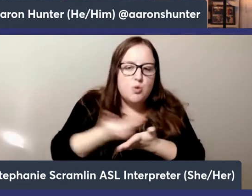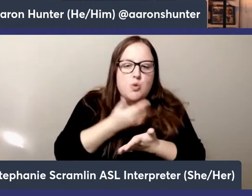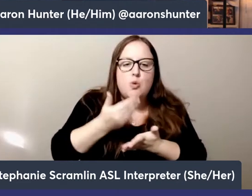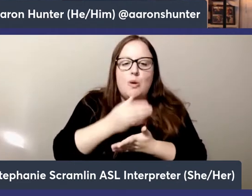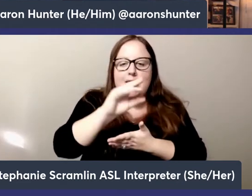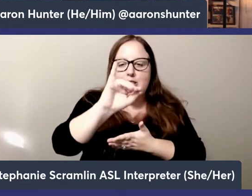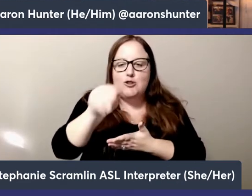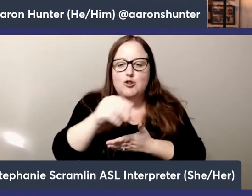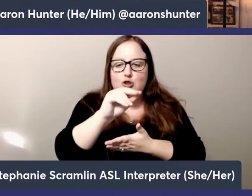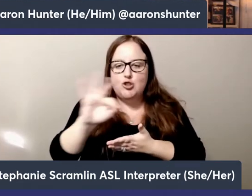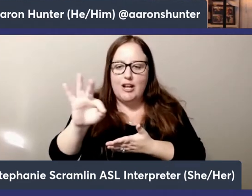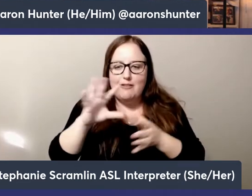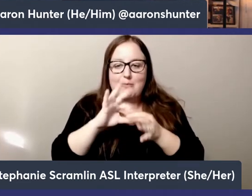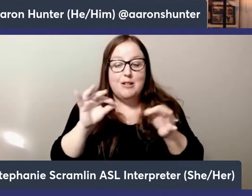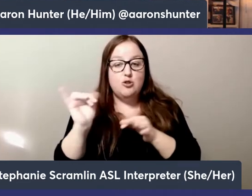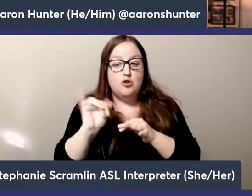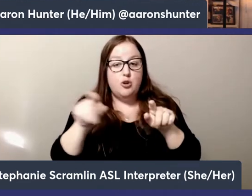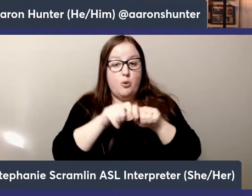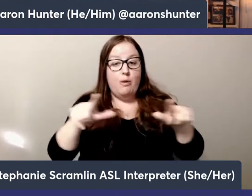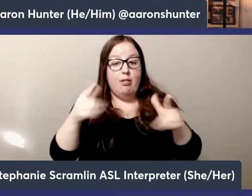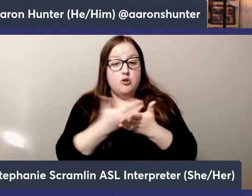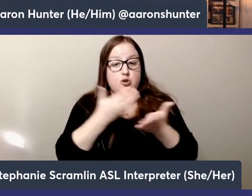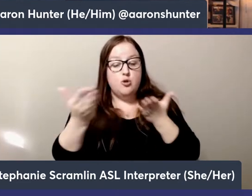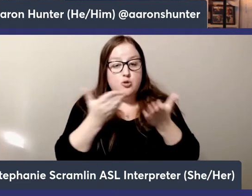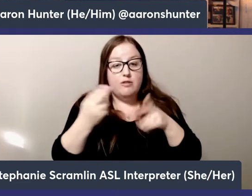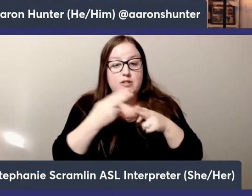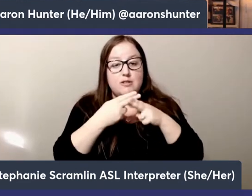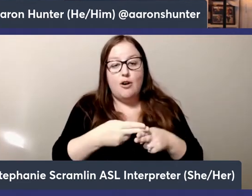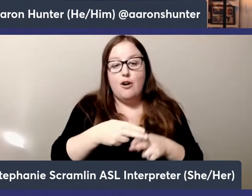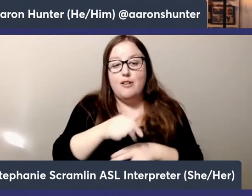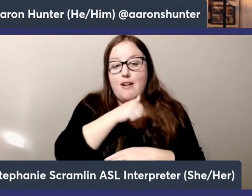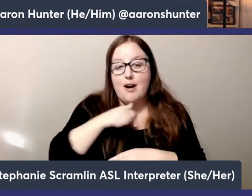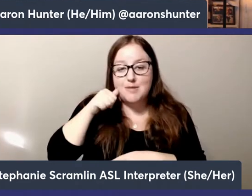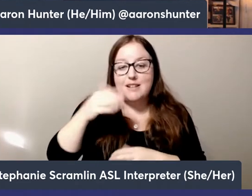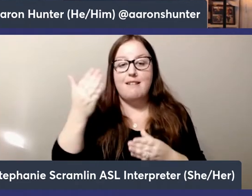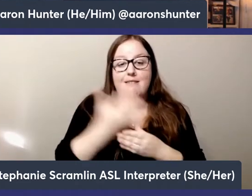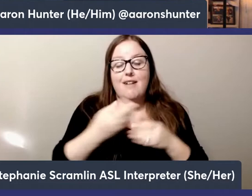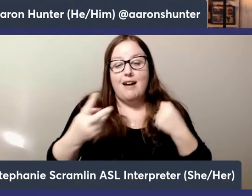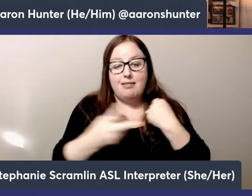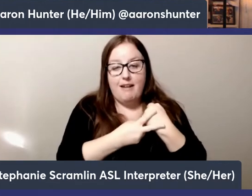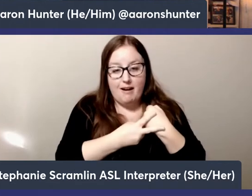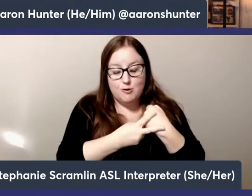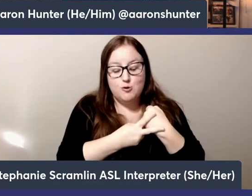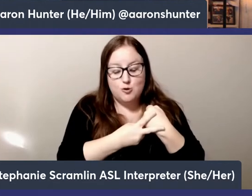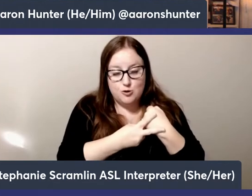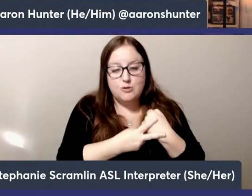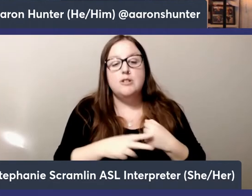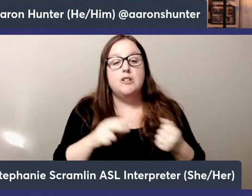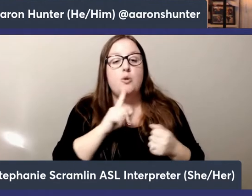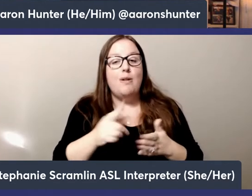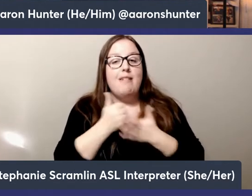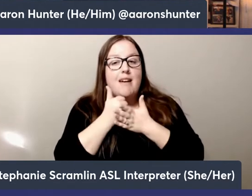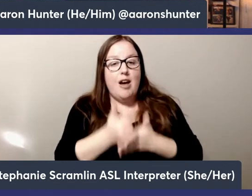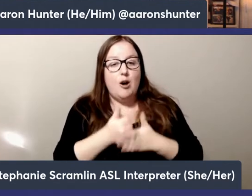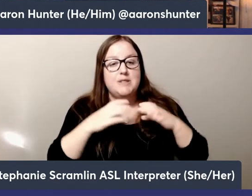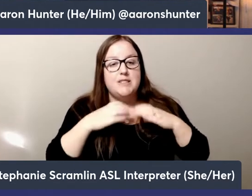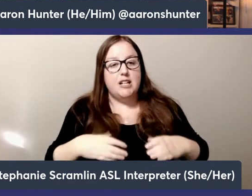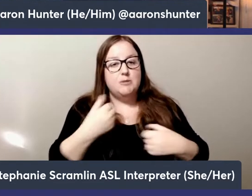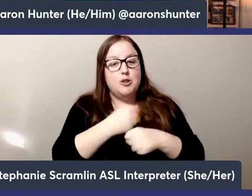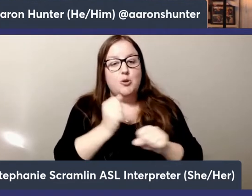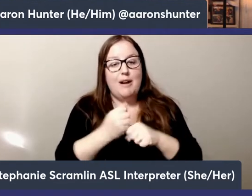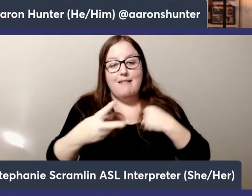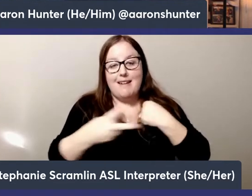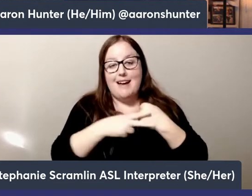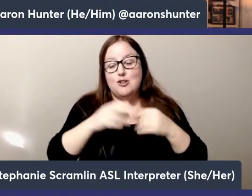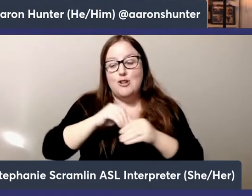mentioned earlier, we launched a new service called Amazon File Cache, which helps customers create a cache in